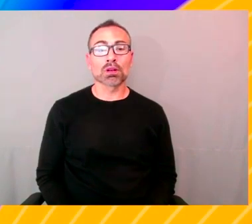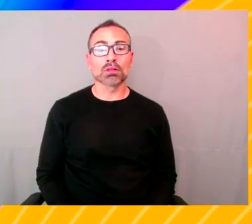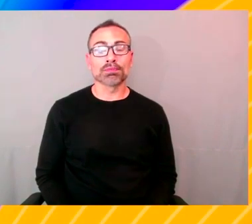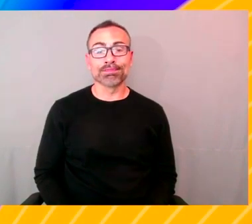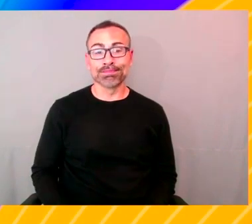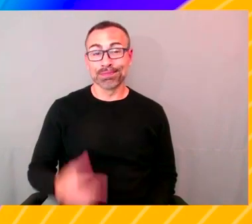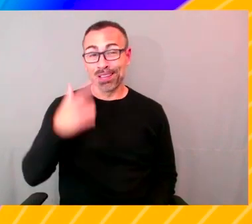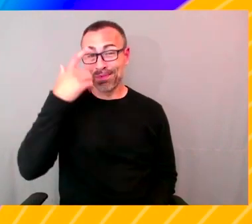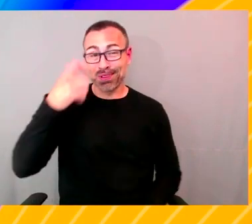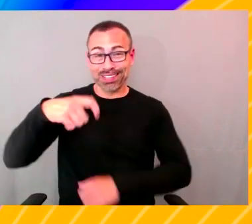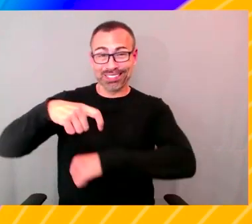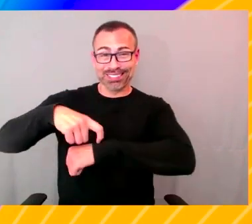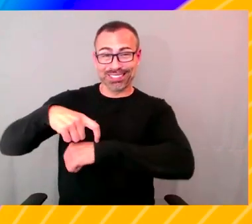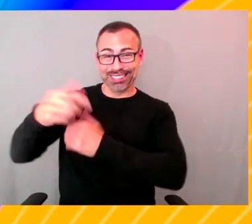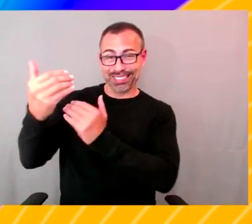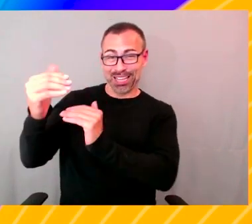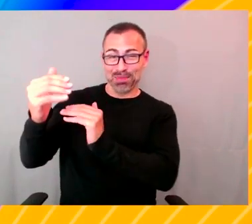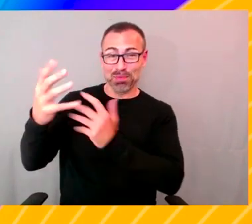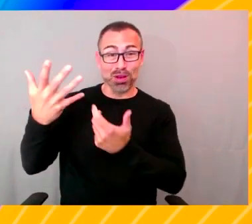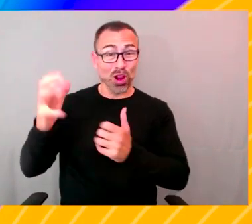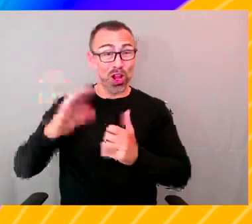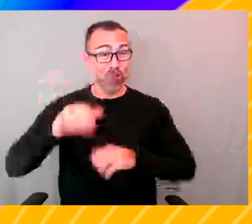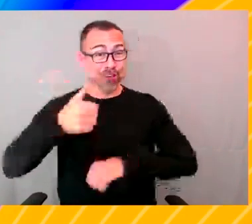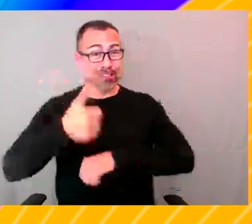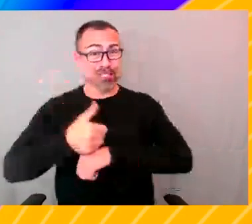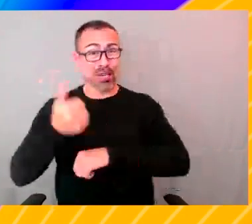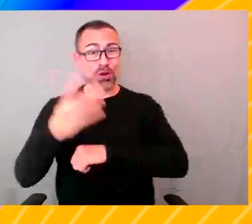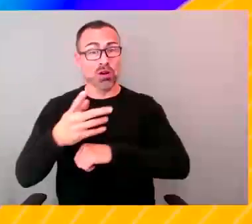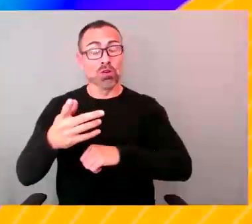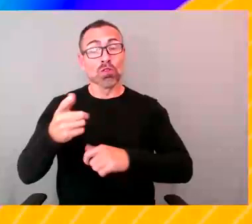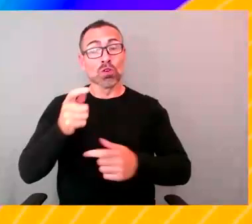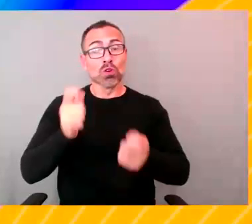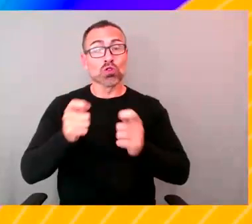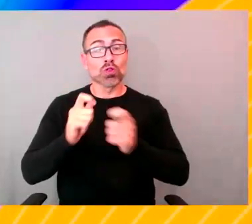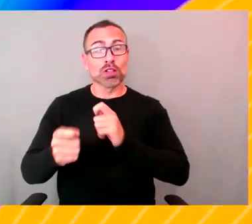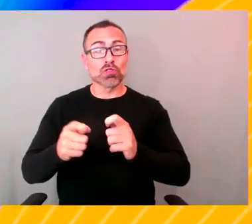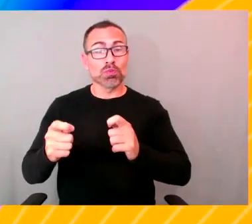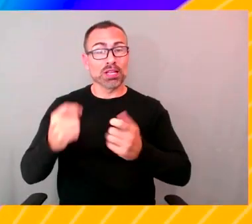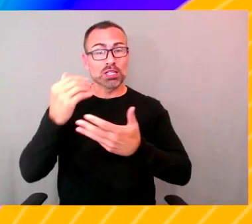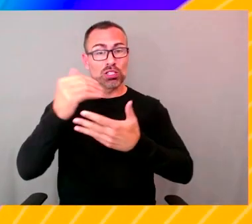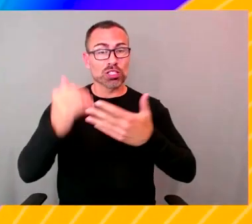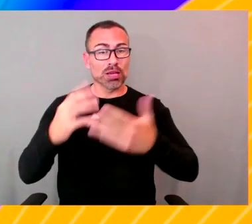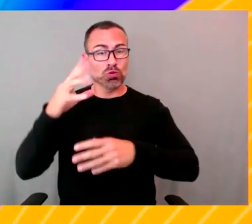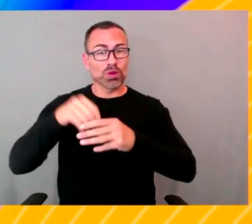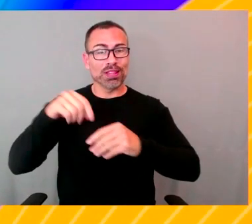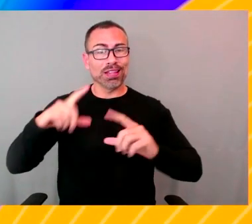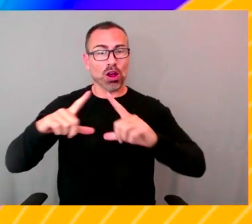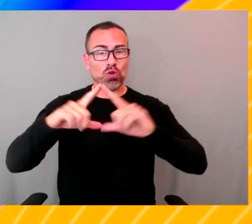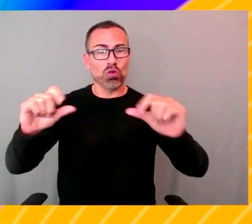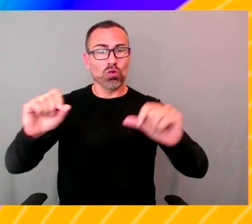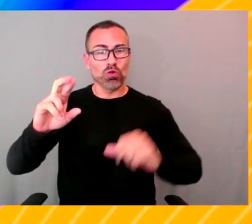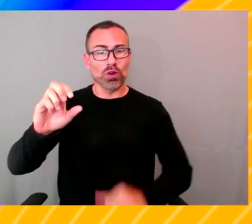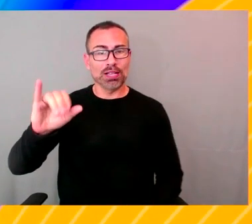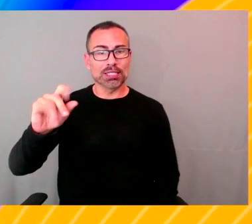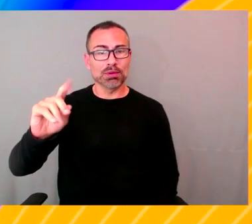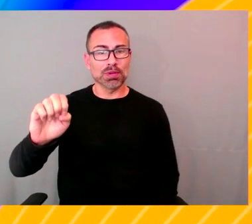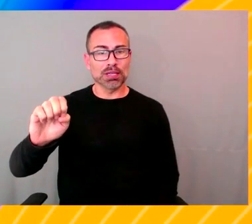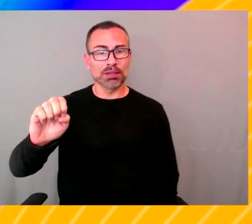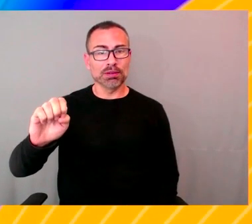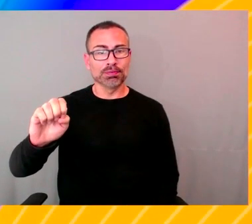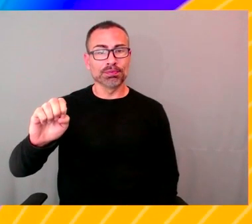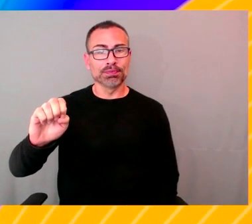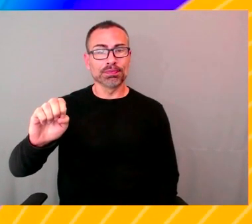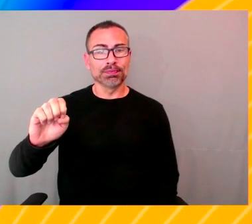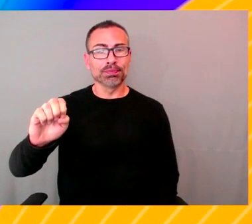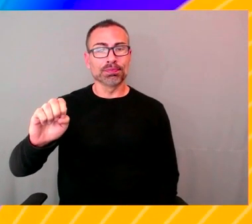already specified a few transformation steps here in this recipe. So on the right-hand side, you can see the steps